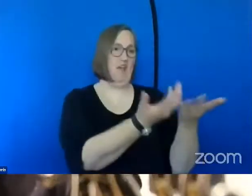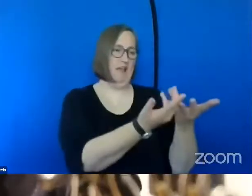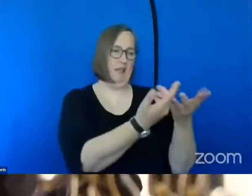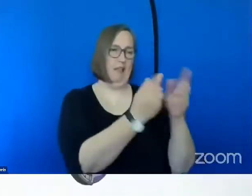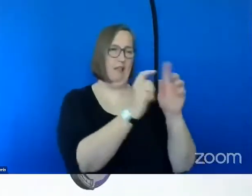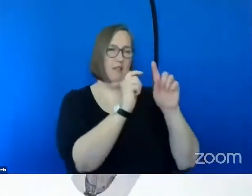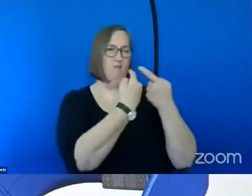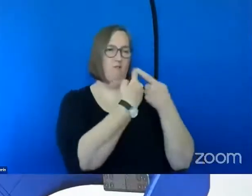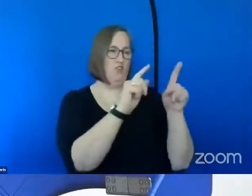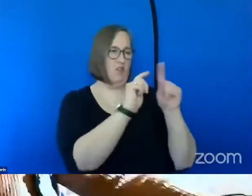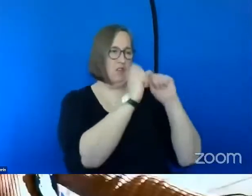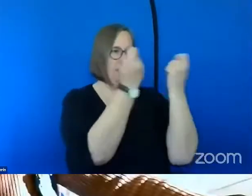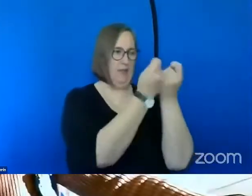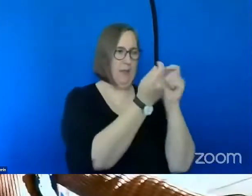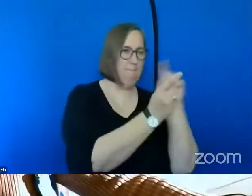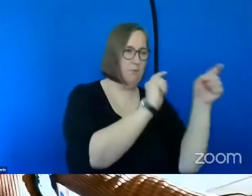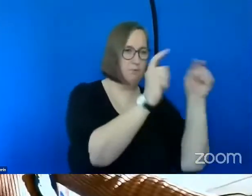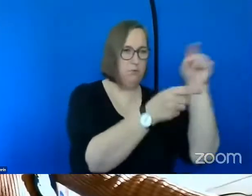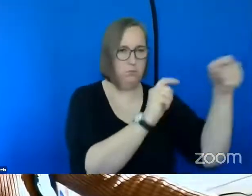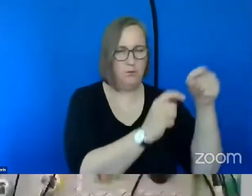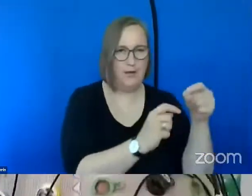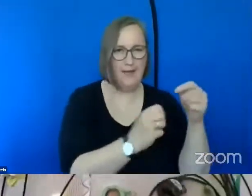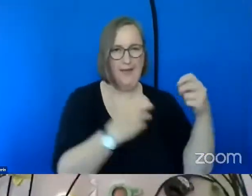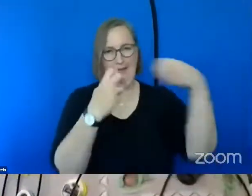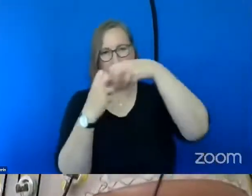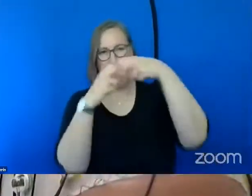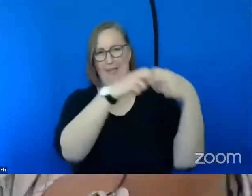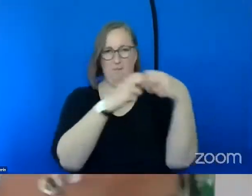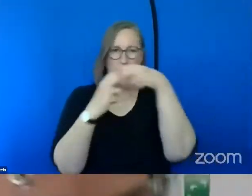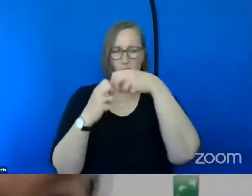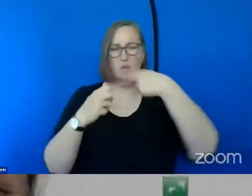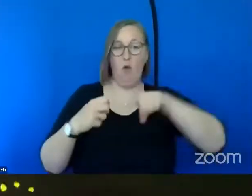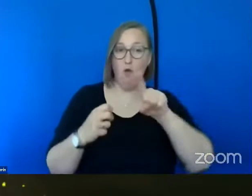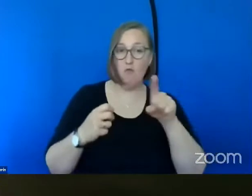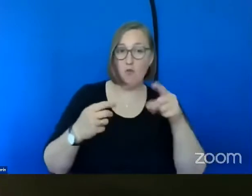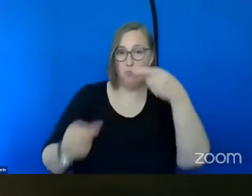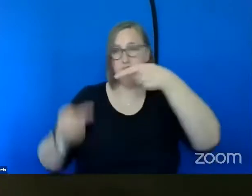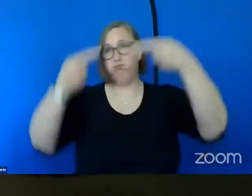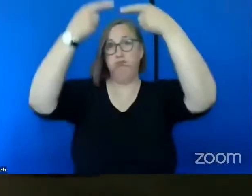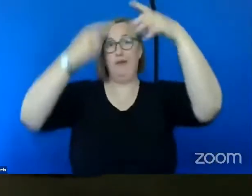technology? And who has the best pilot?